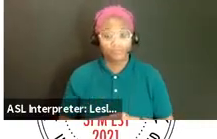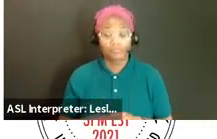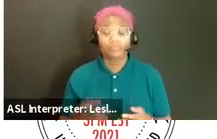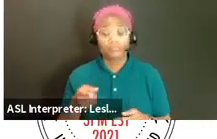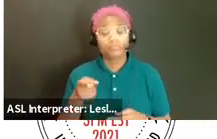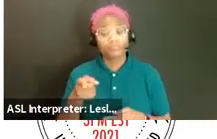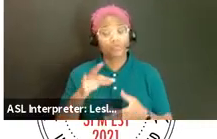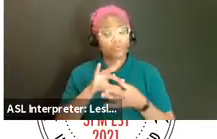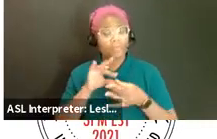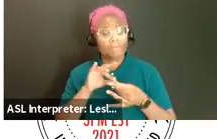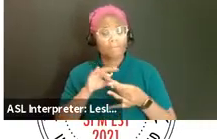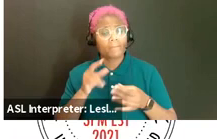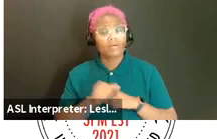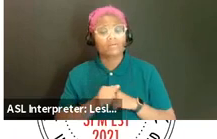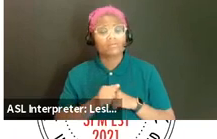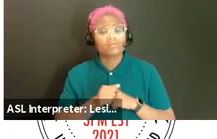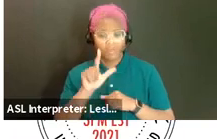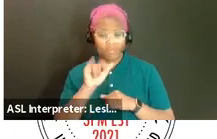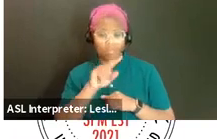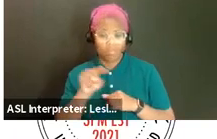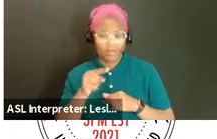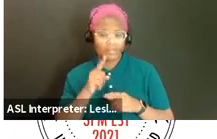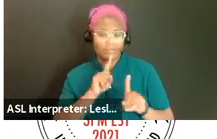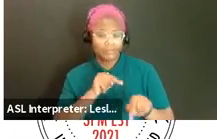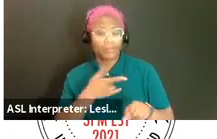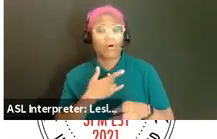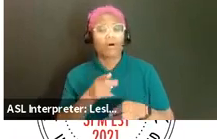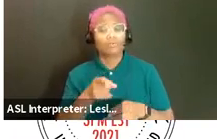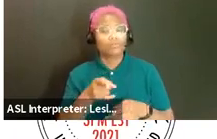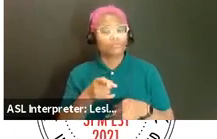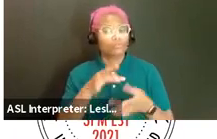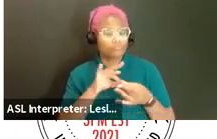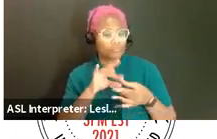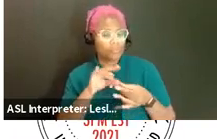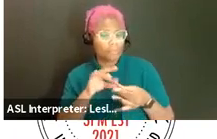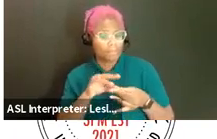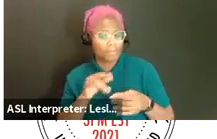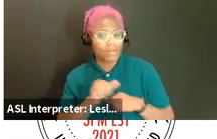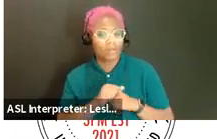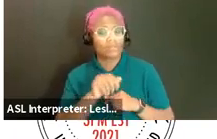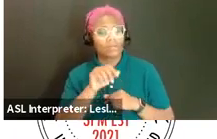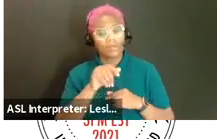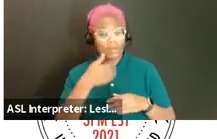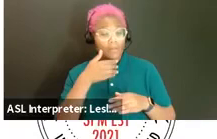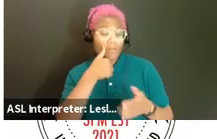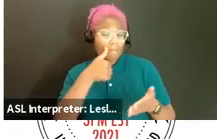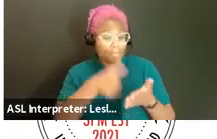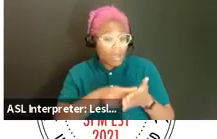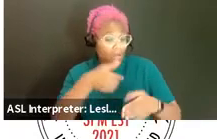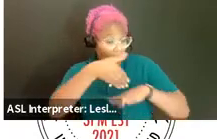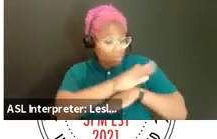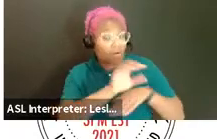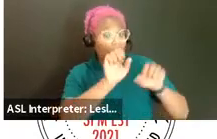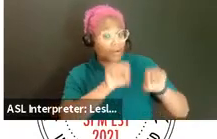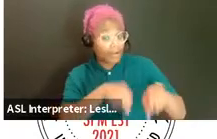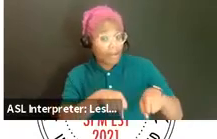There are situations where I think, again, this was mentioned in the overview discussion, but if